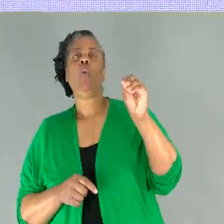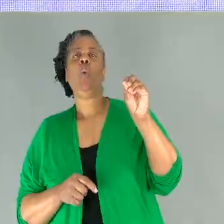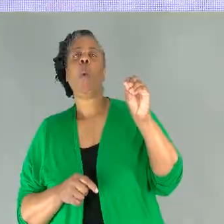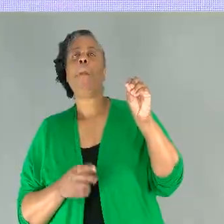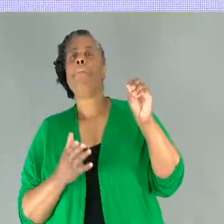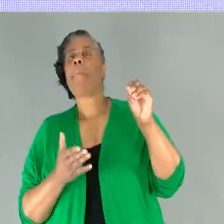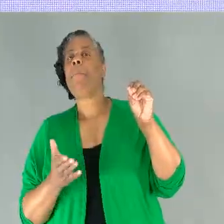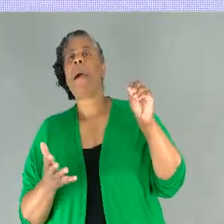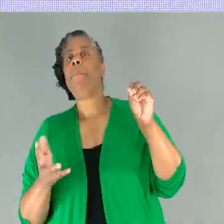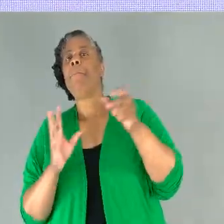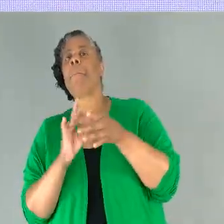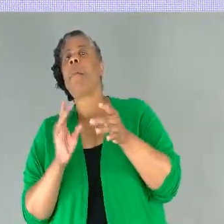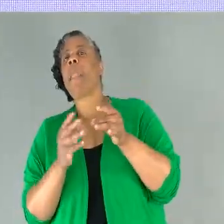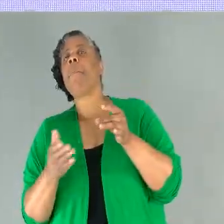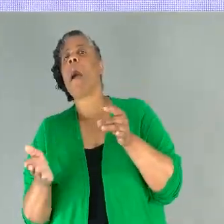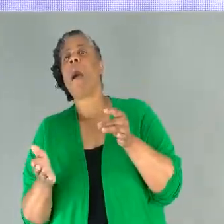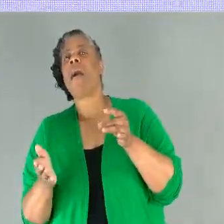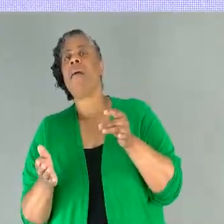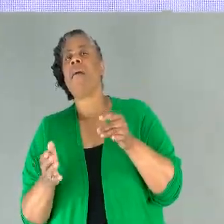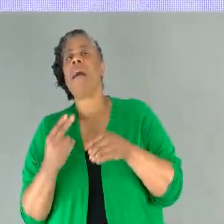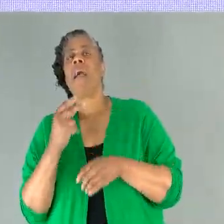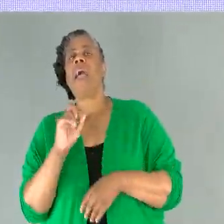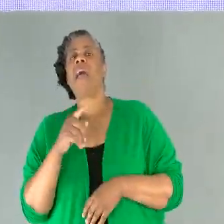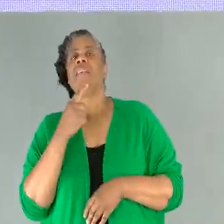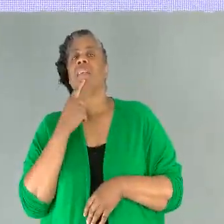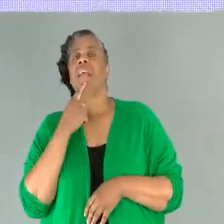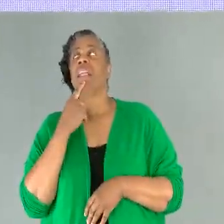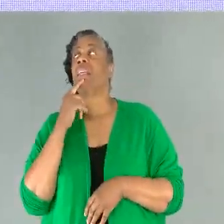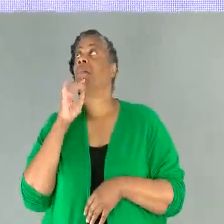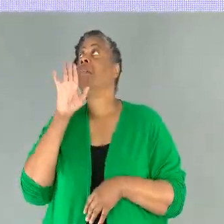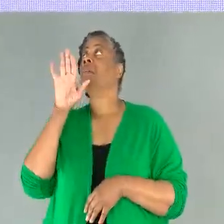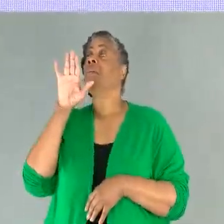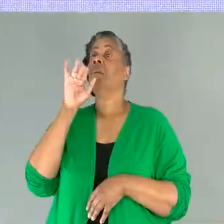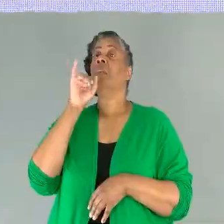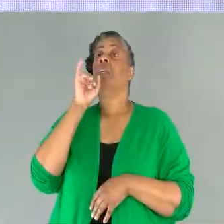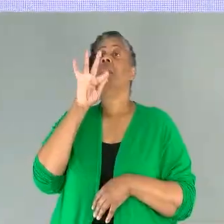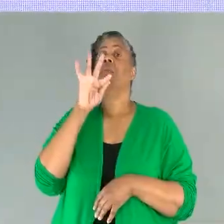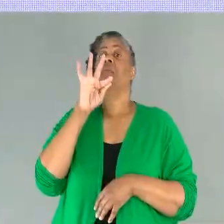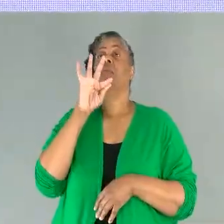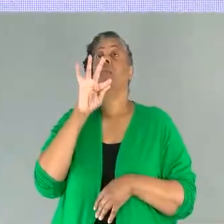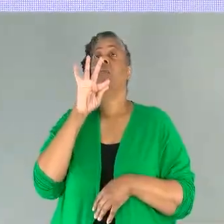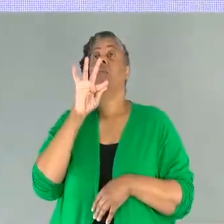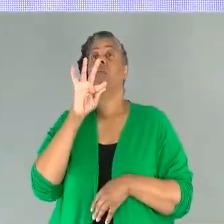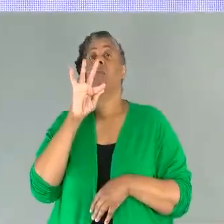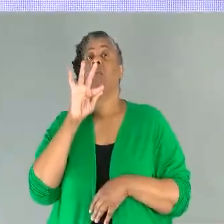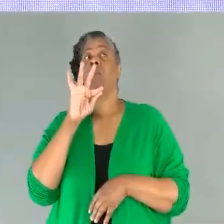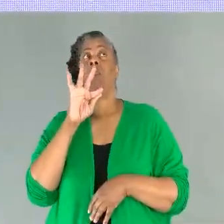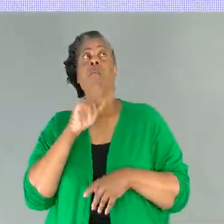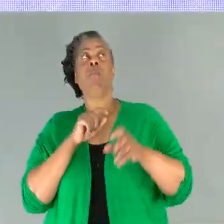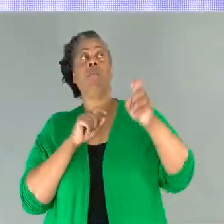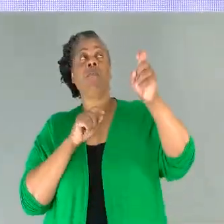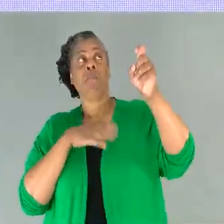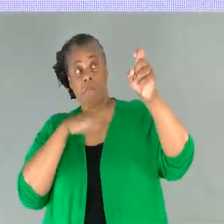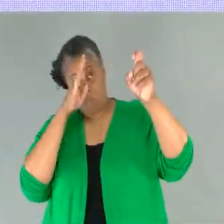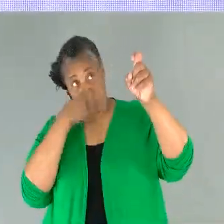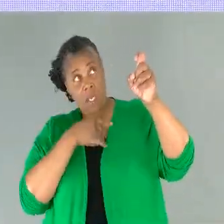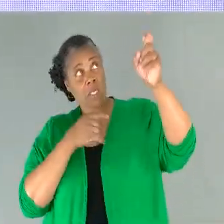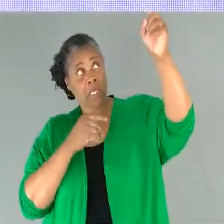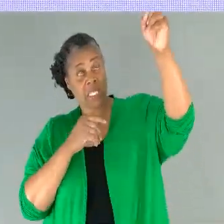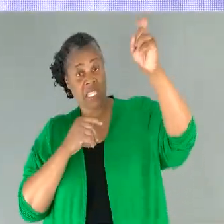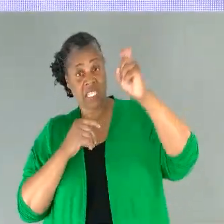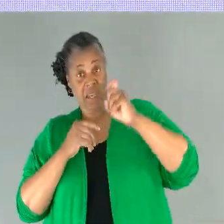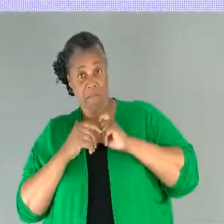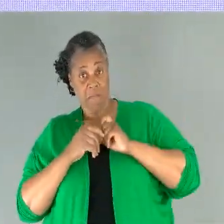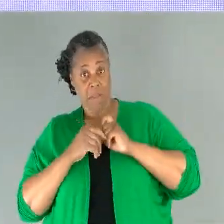Hannah, in that sacred moment, said, Lord, if you give me a son, she's in the middle seat, if you give me a son,